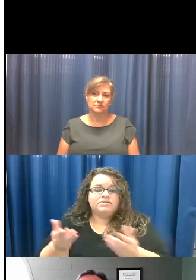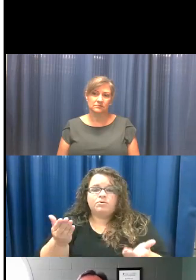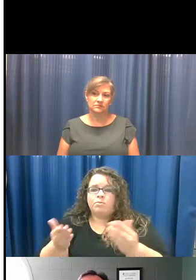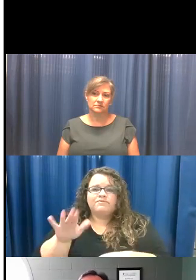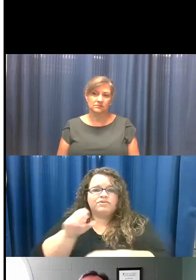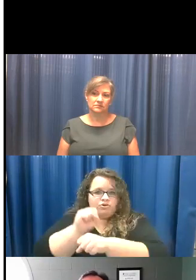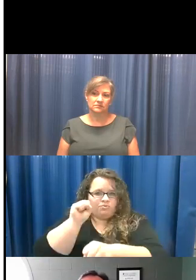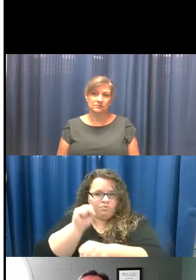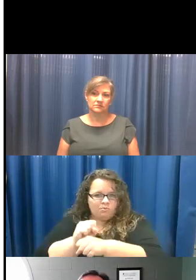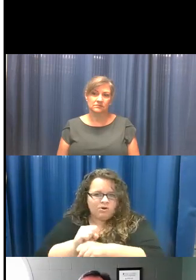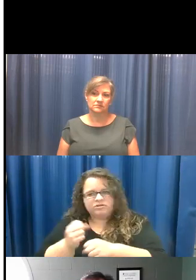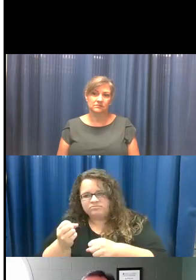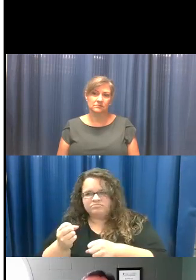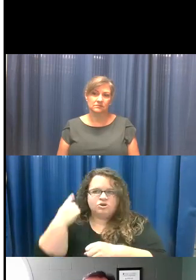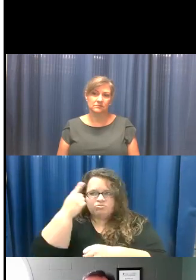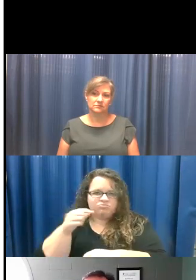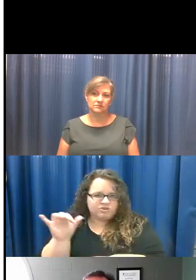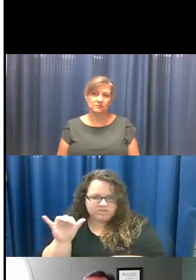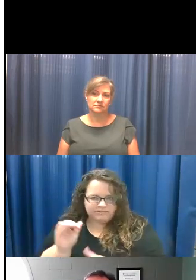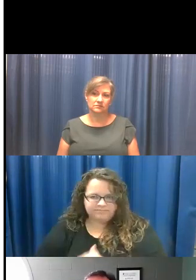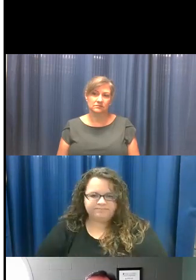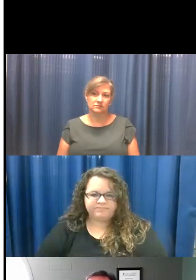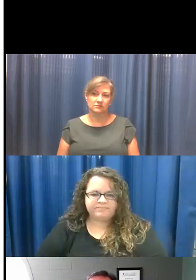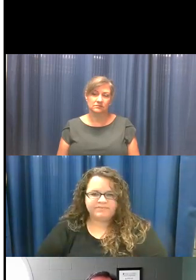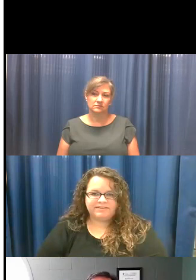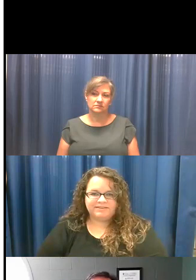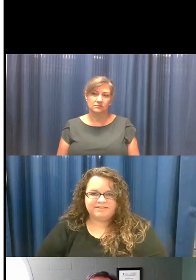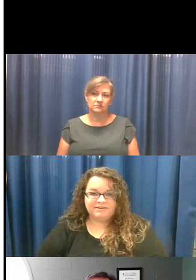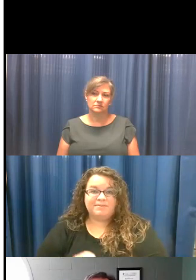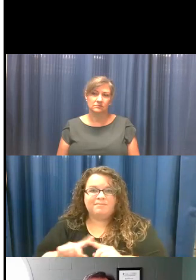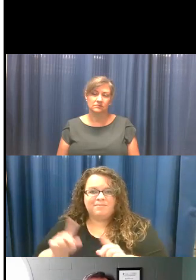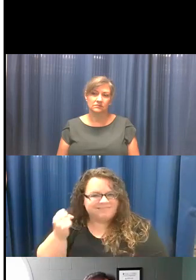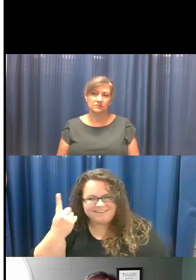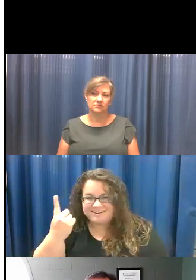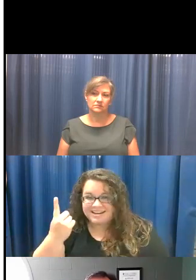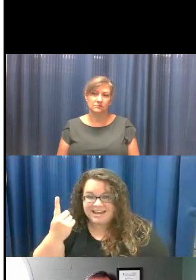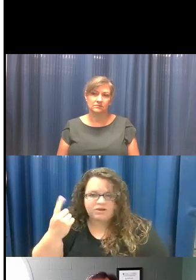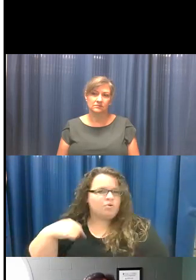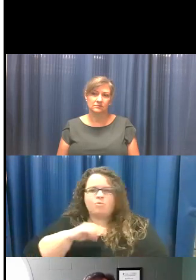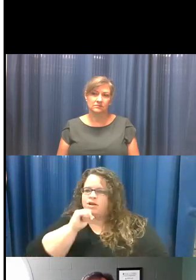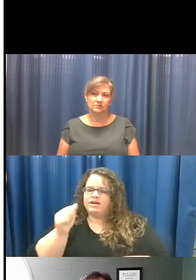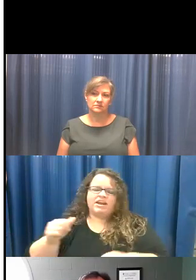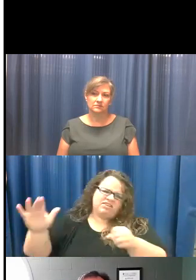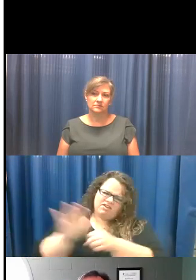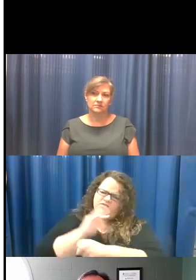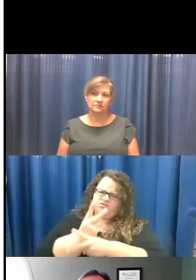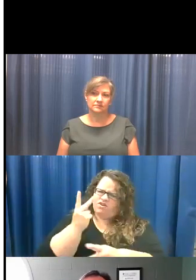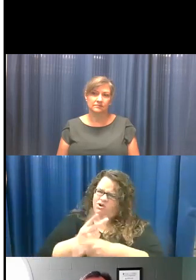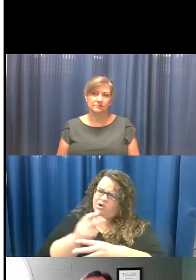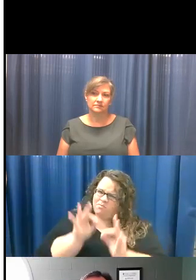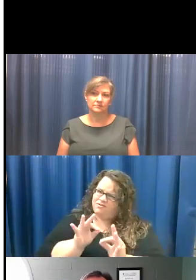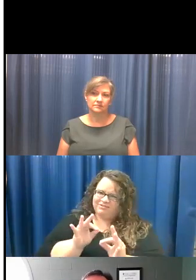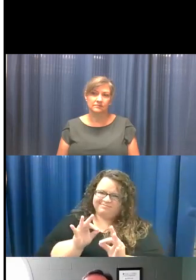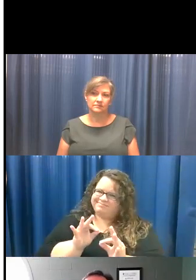But we're not going to have this all figured out on September 1st. So although we're saying we can start this process